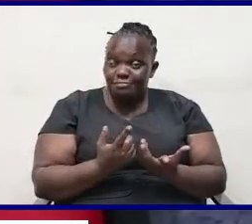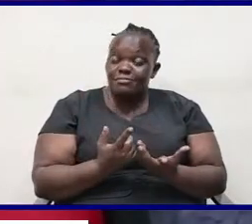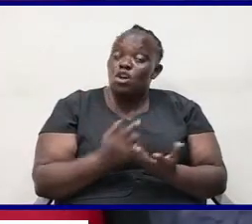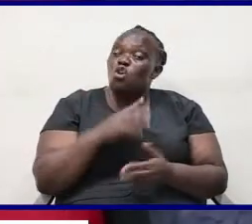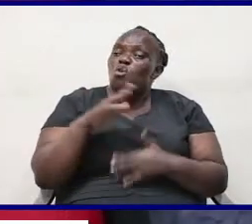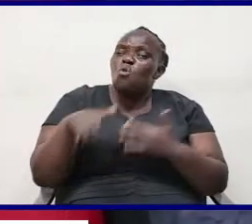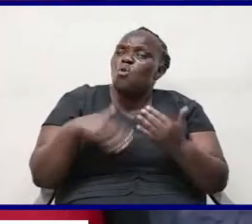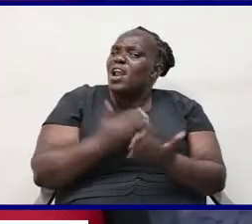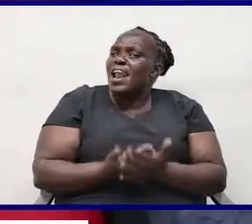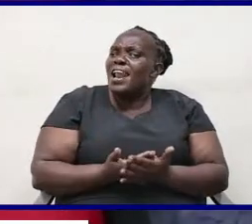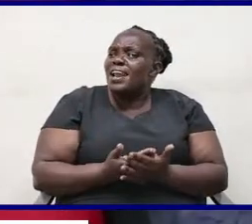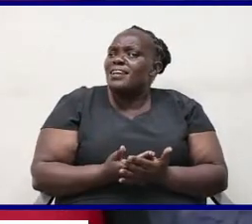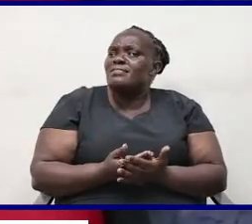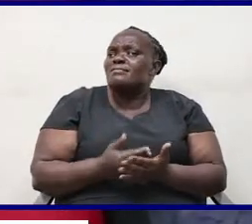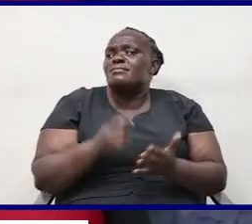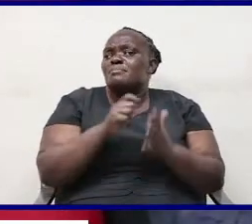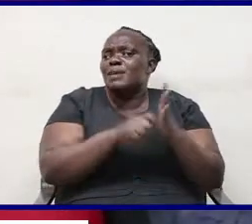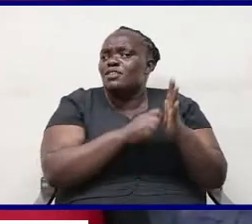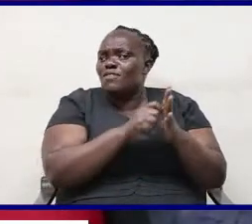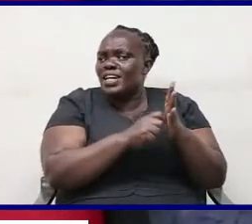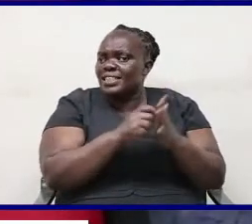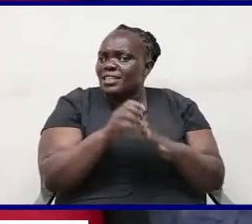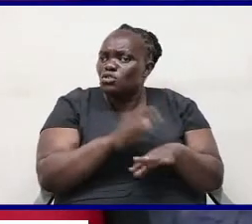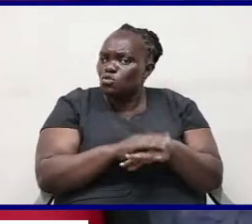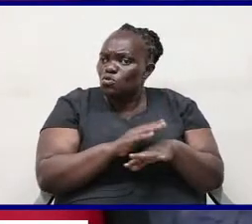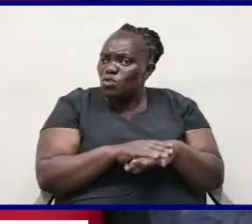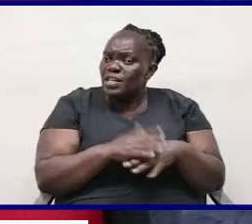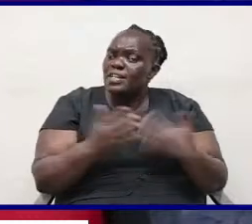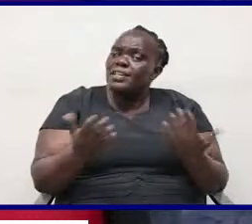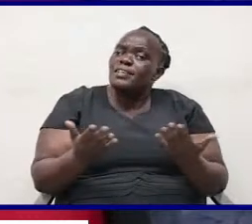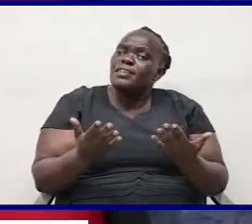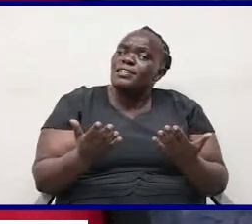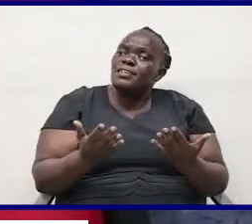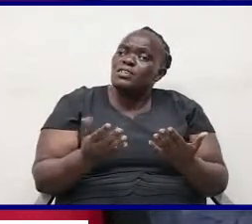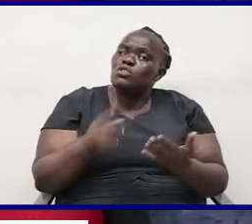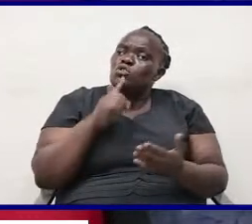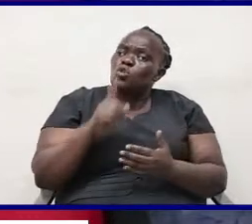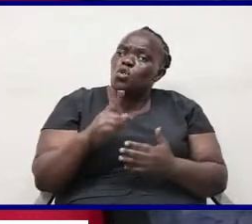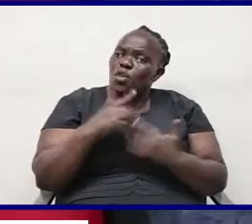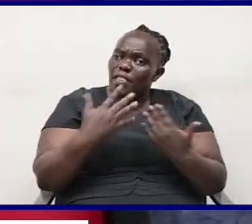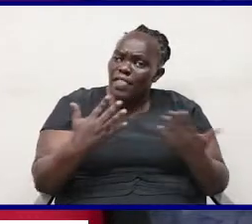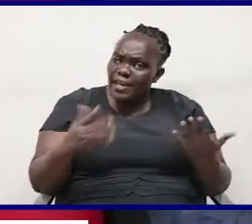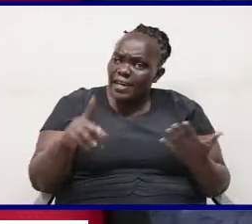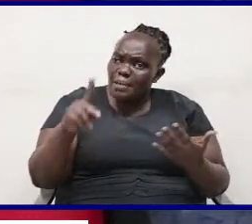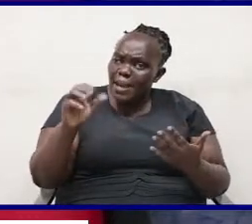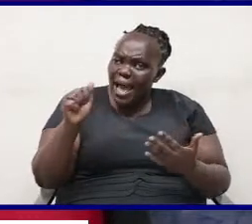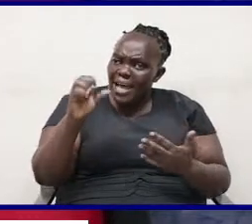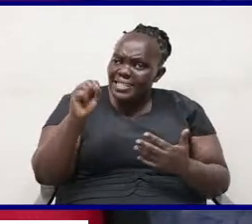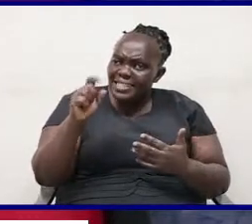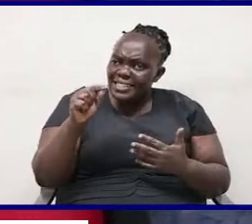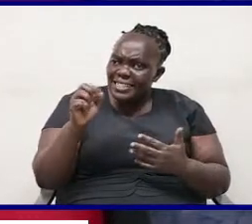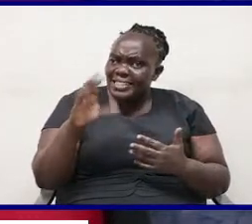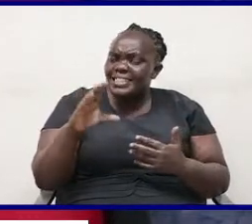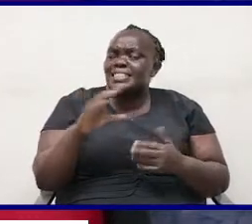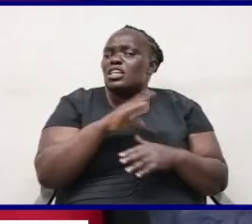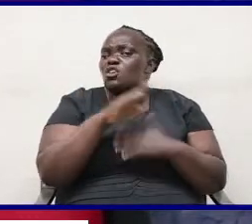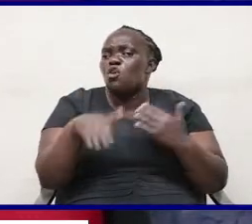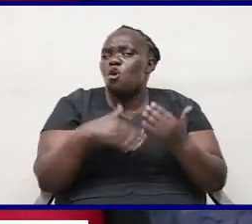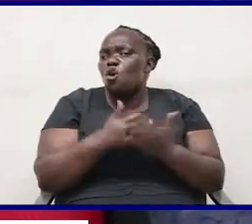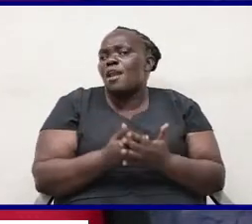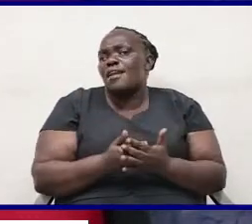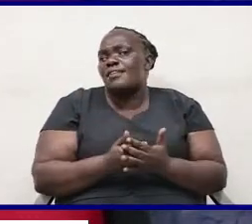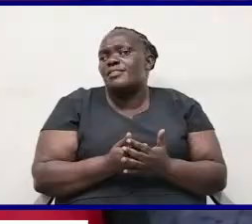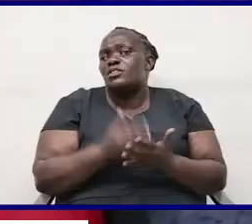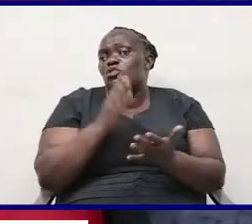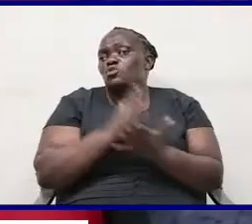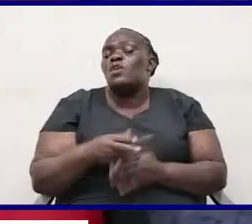all these manufactured goods, things like even soap, things like plastics. Okay. All these things are really